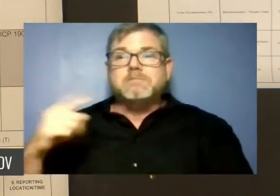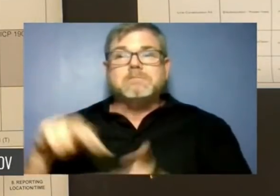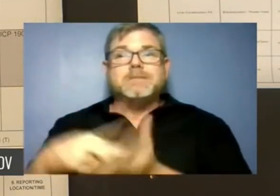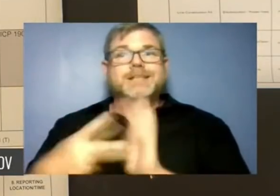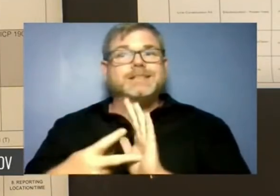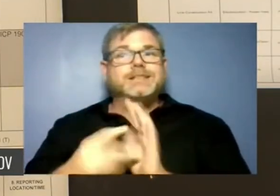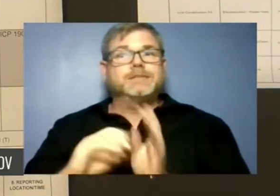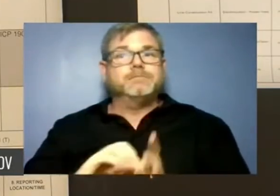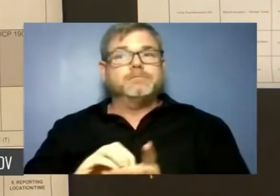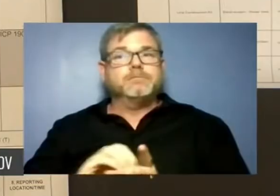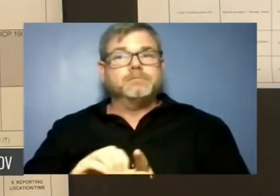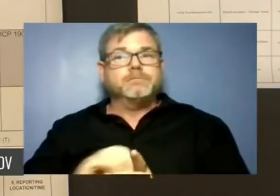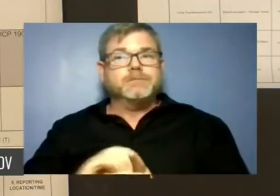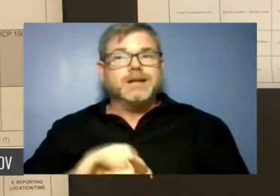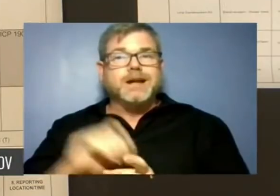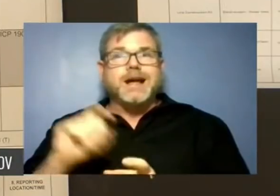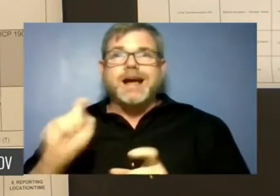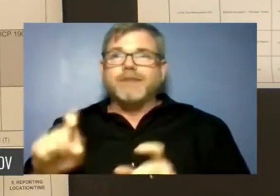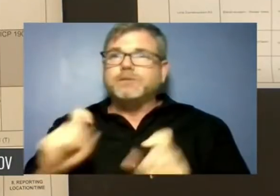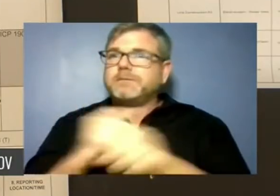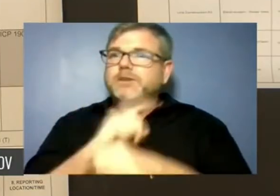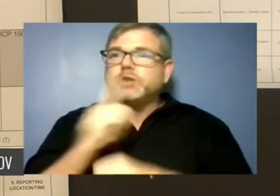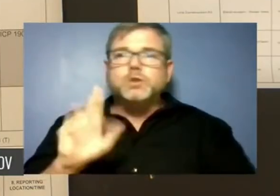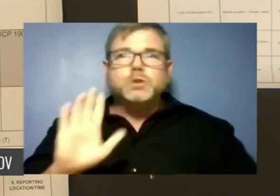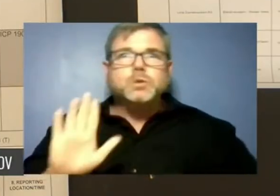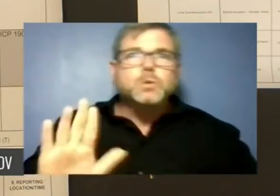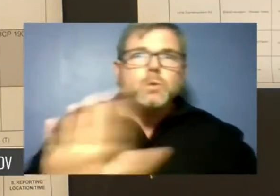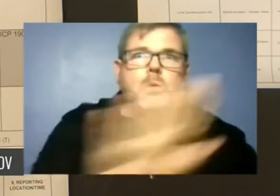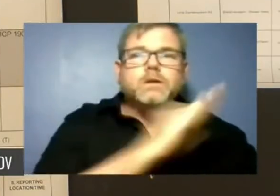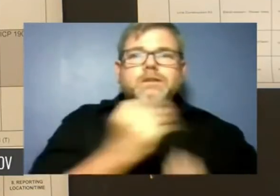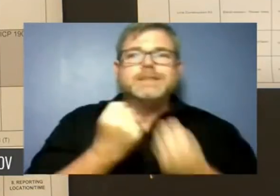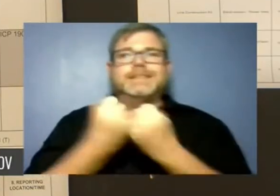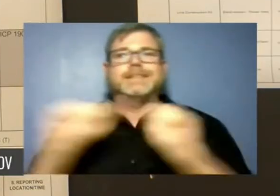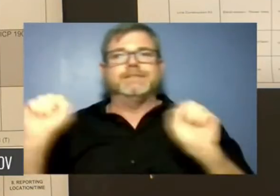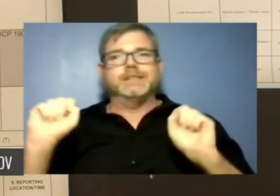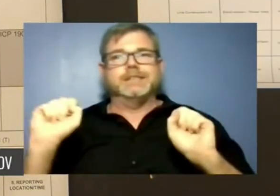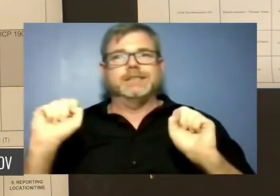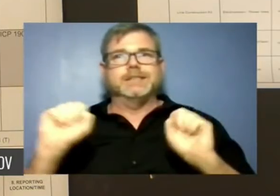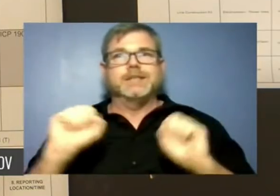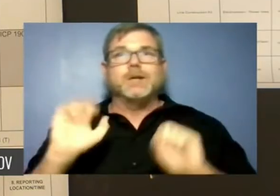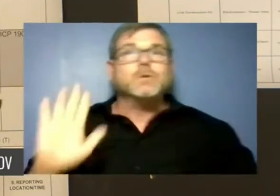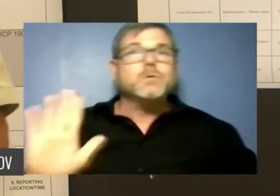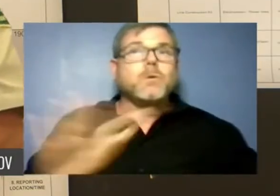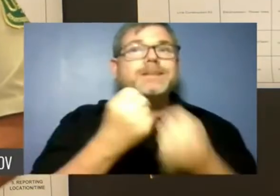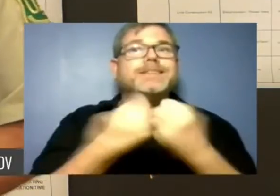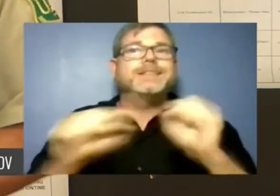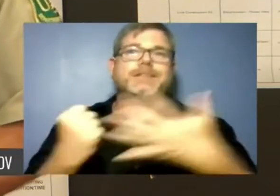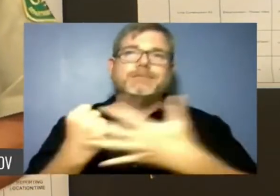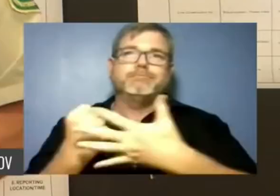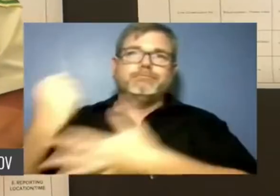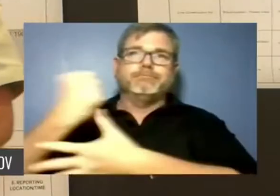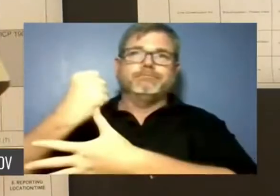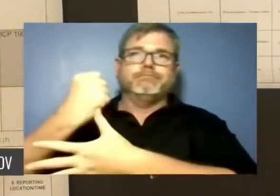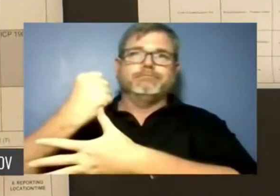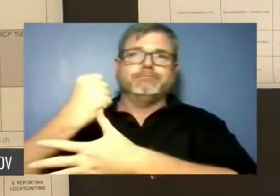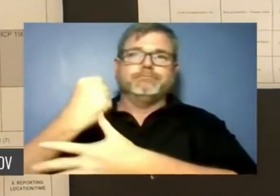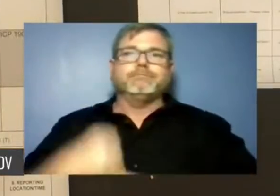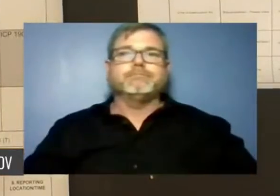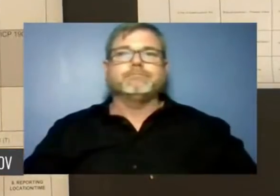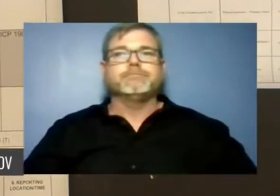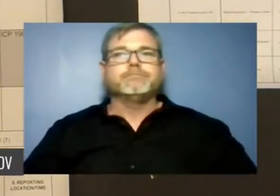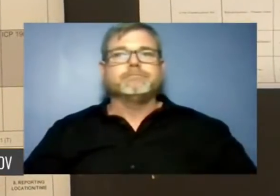emergency responder and firefighter safety first and foremost. And that's what the regional forester is doing with this